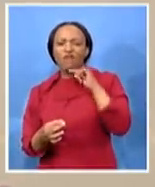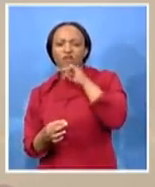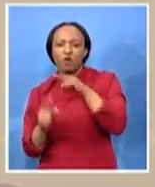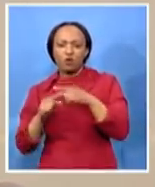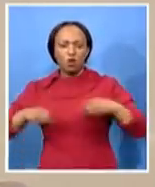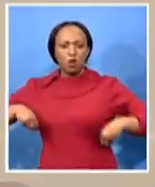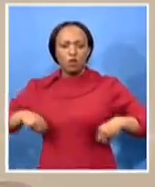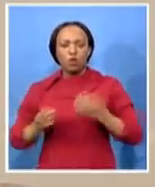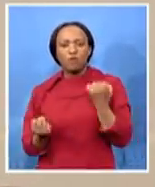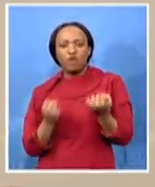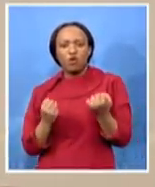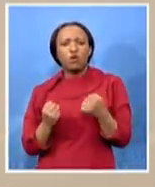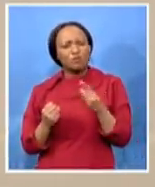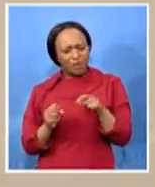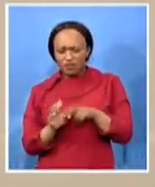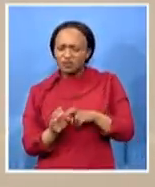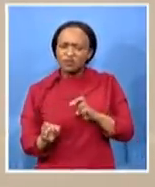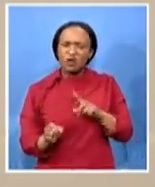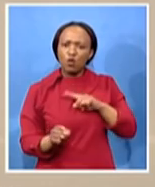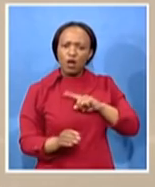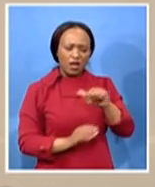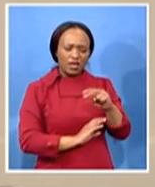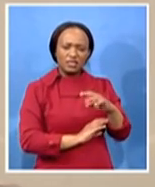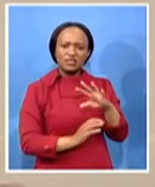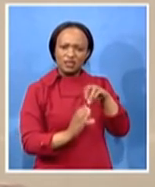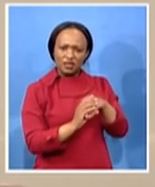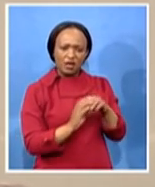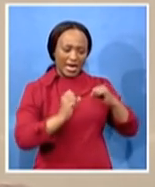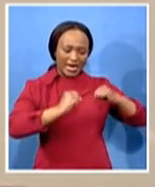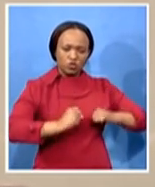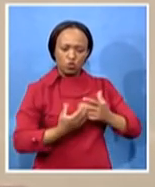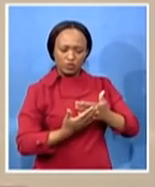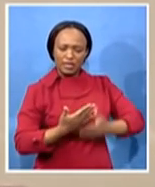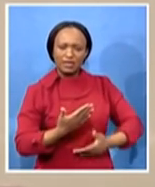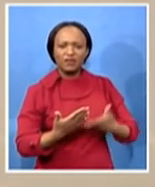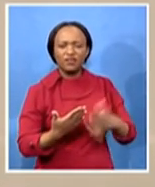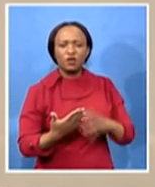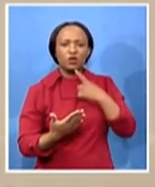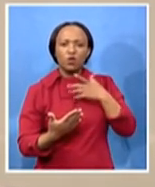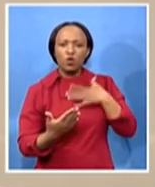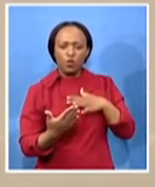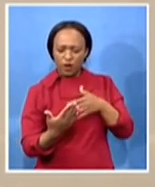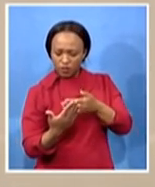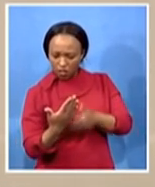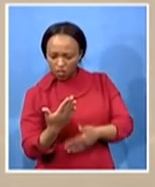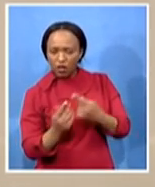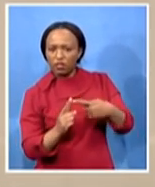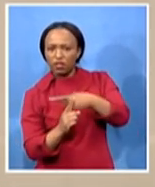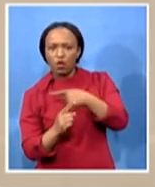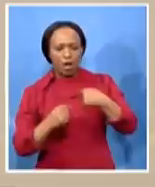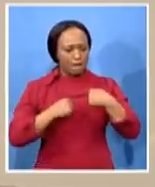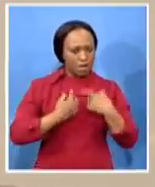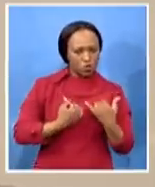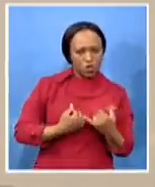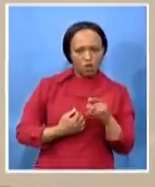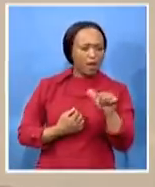says in terms of its own resolution. So we don't want to reinterpret those because it is me today or it is Mr. Yengeni and so on and so